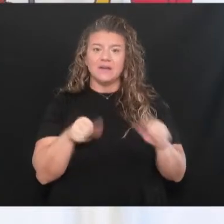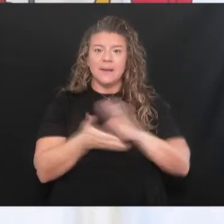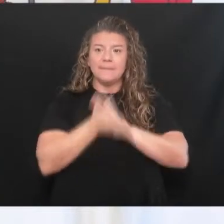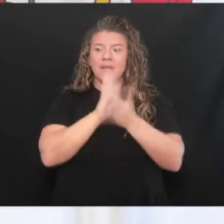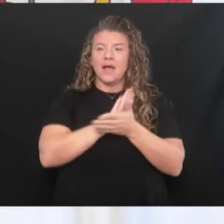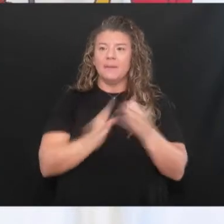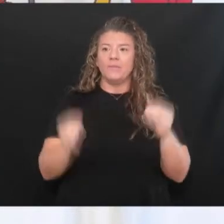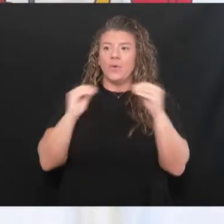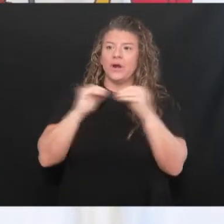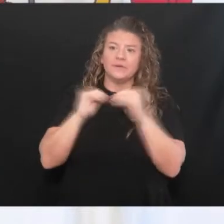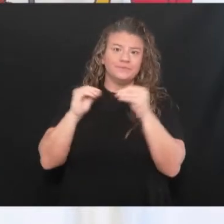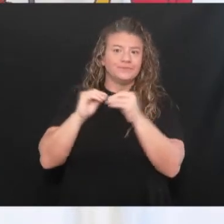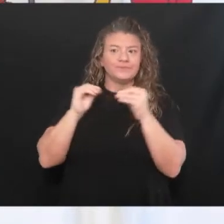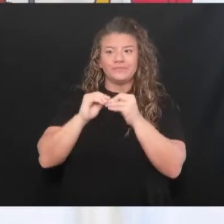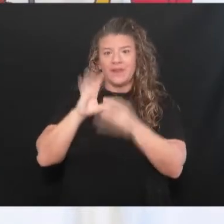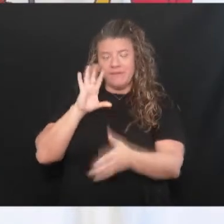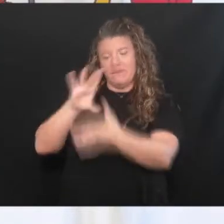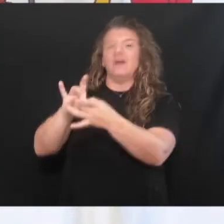silly, but